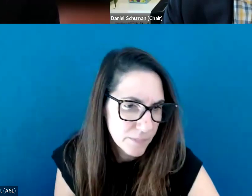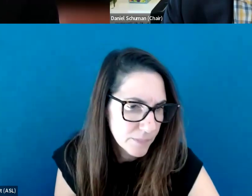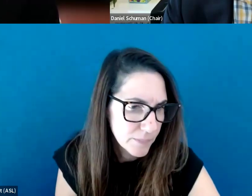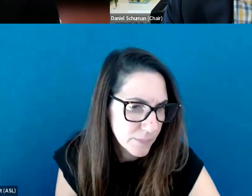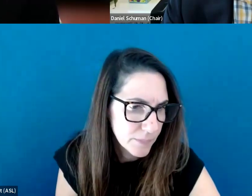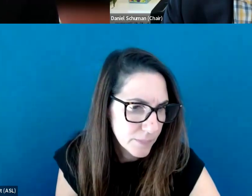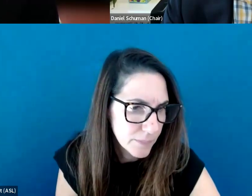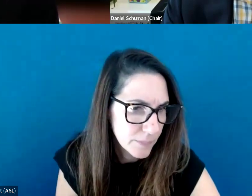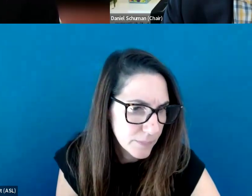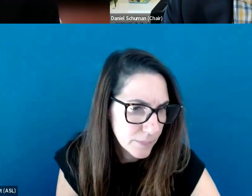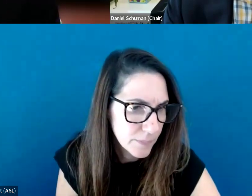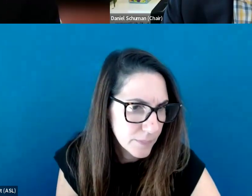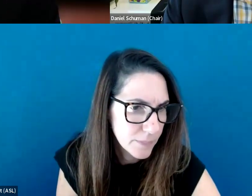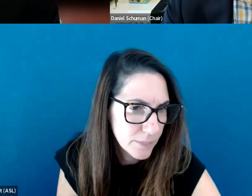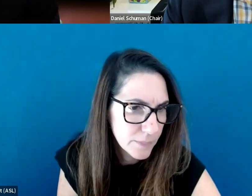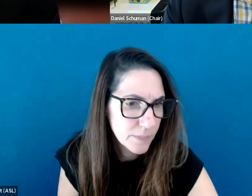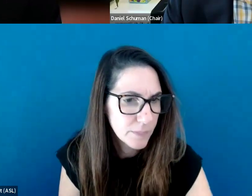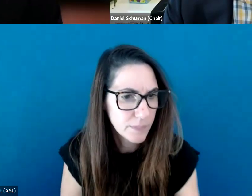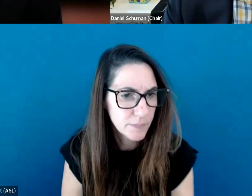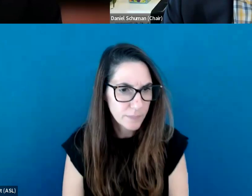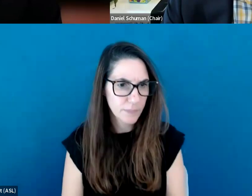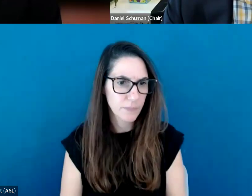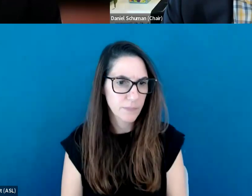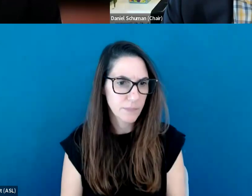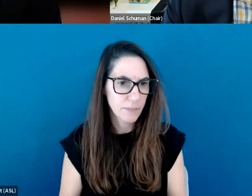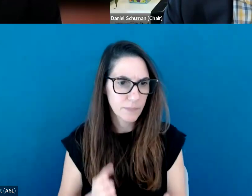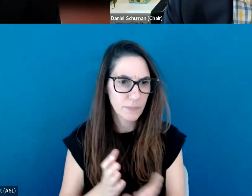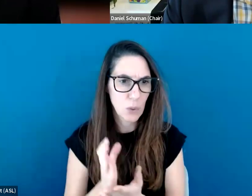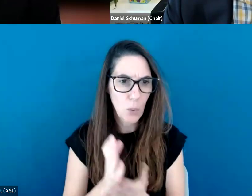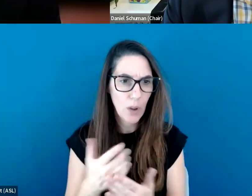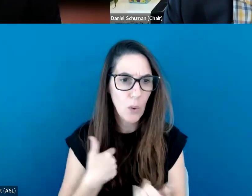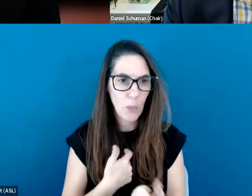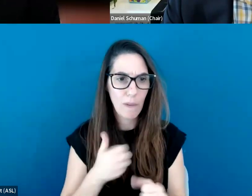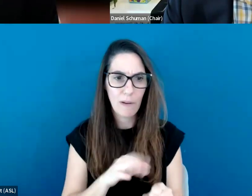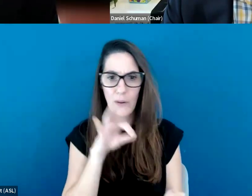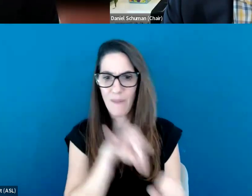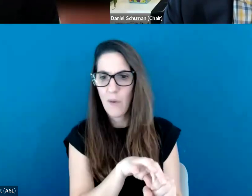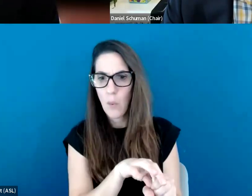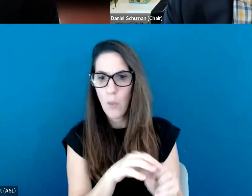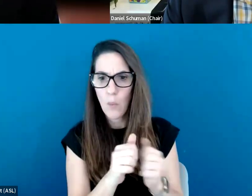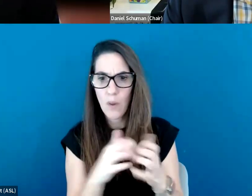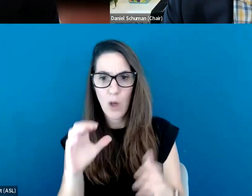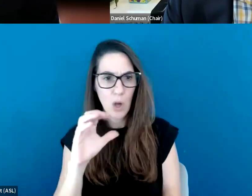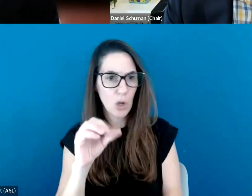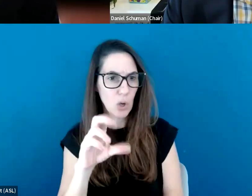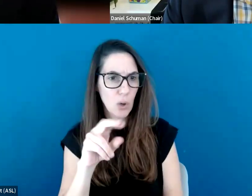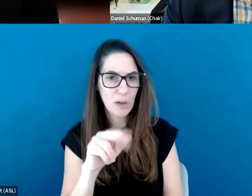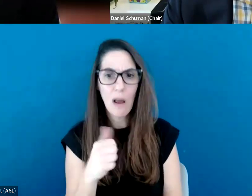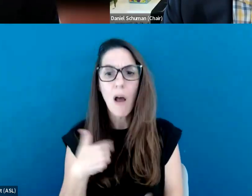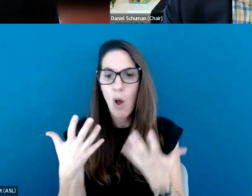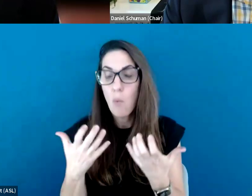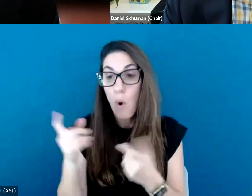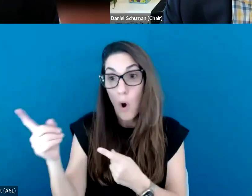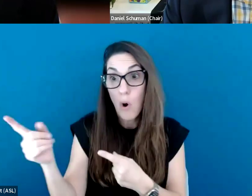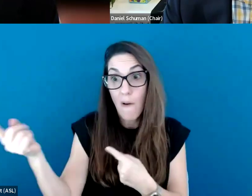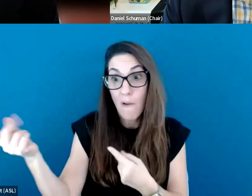All right. So, I mean, we can vote without Corinna. Although I would love to have her here, but it seems like